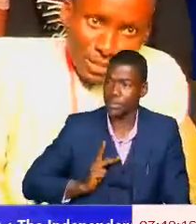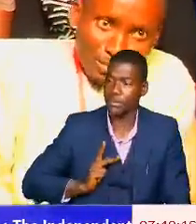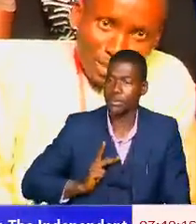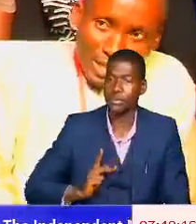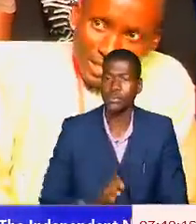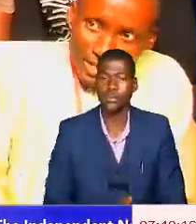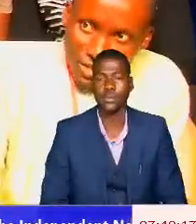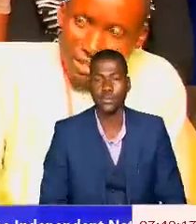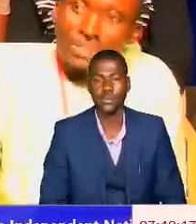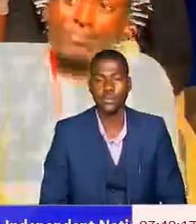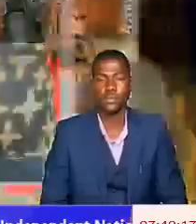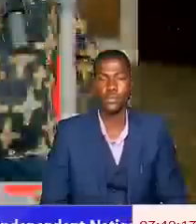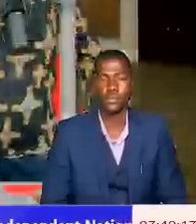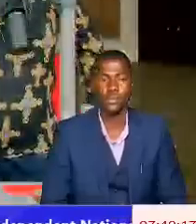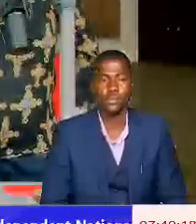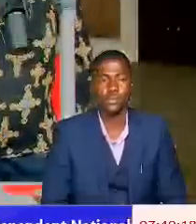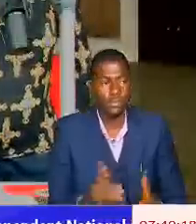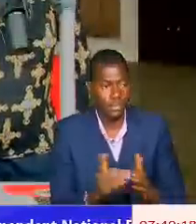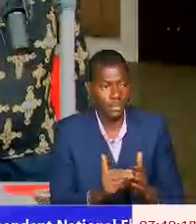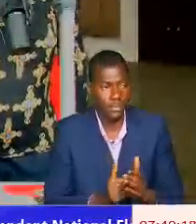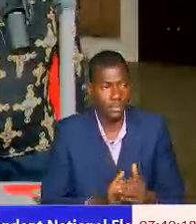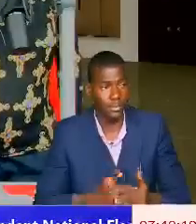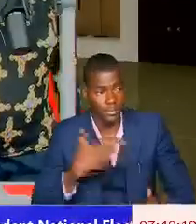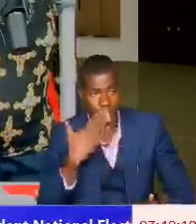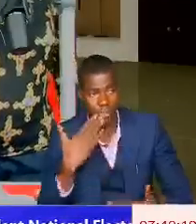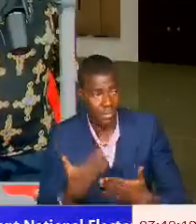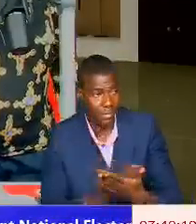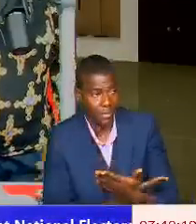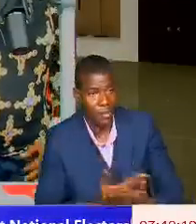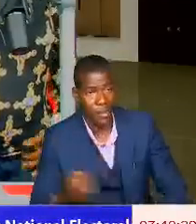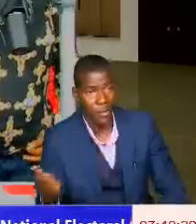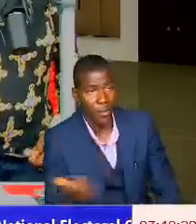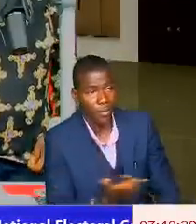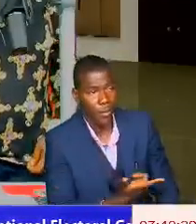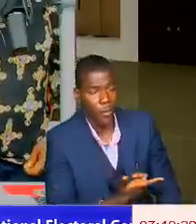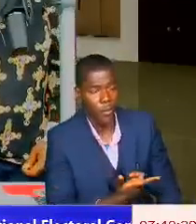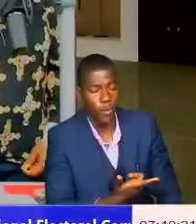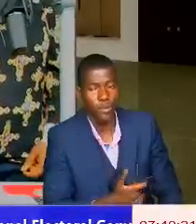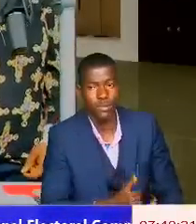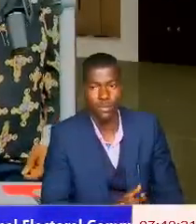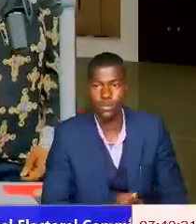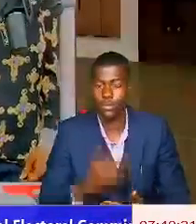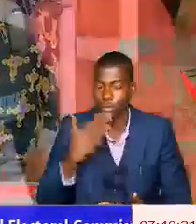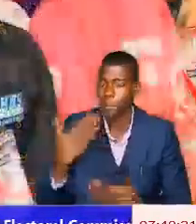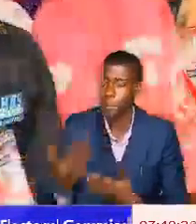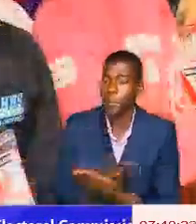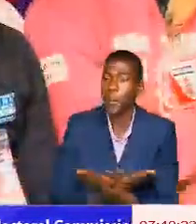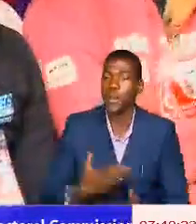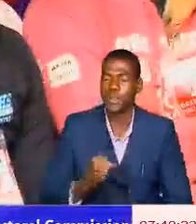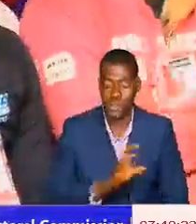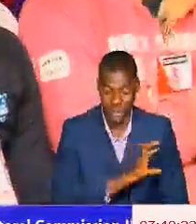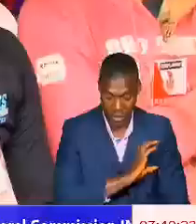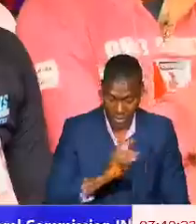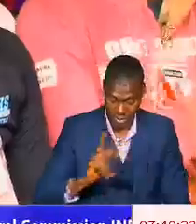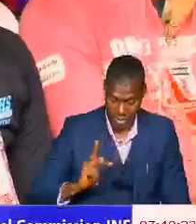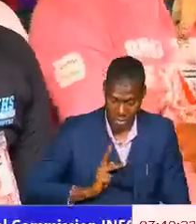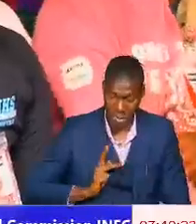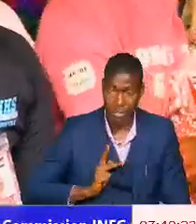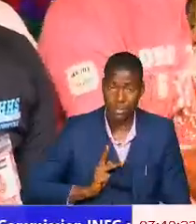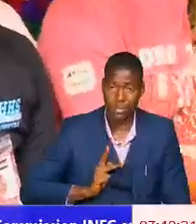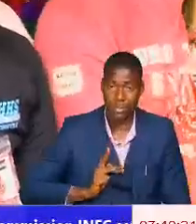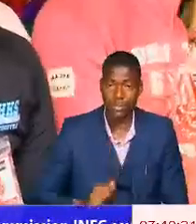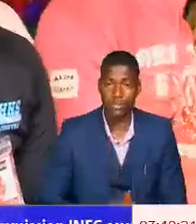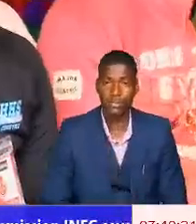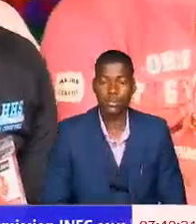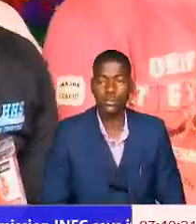Good morning. Good morning. Gegu gegu gege ge. Good